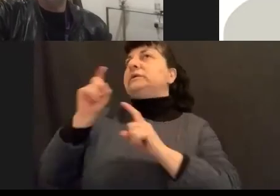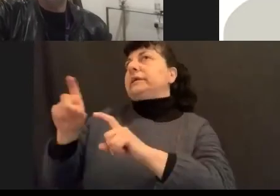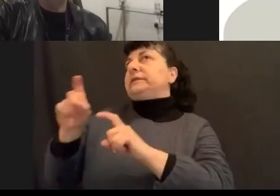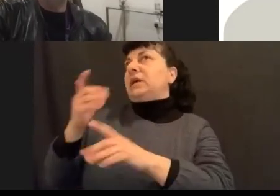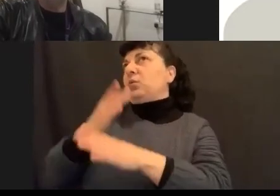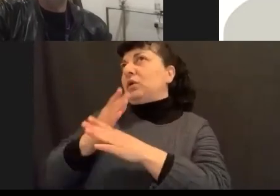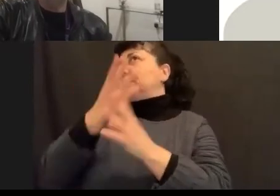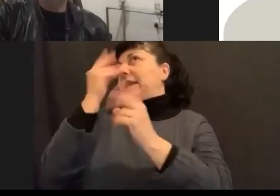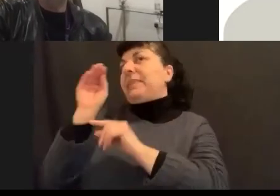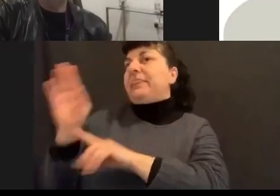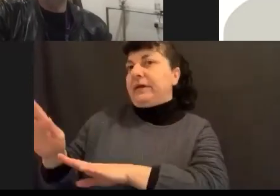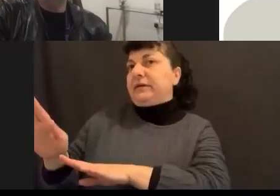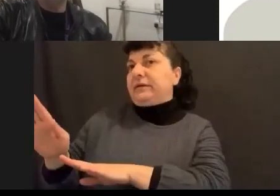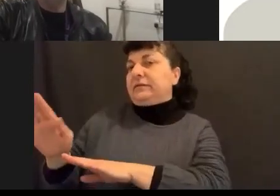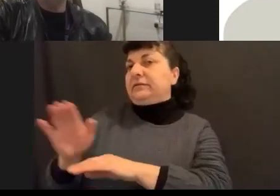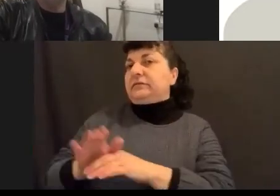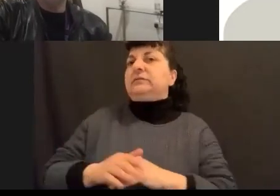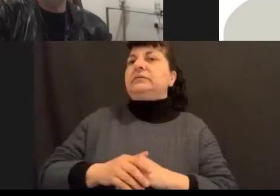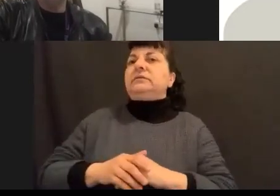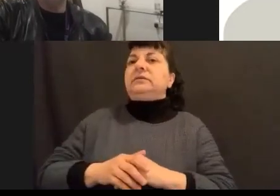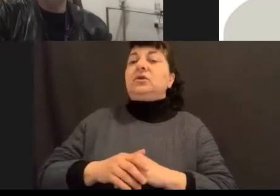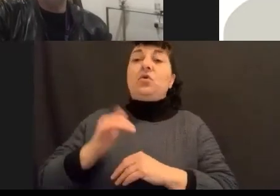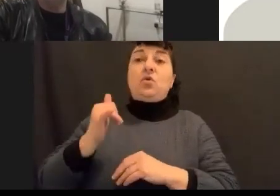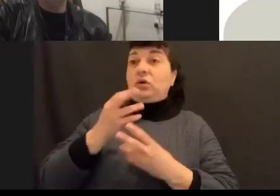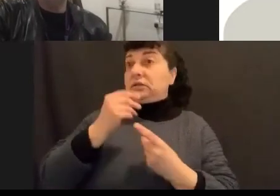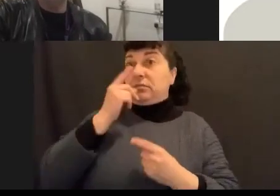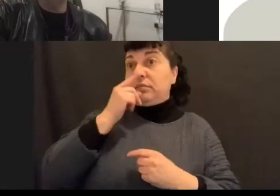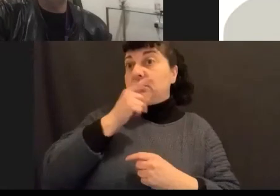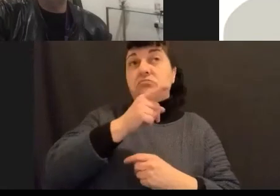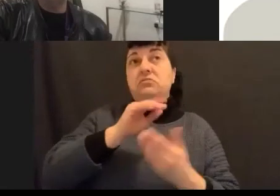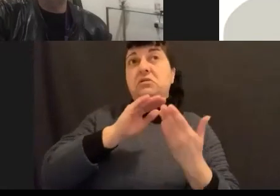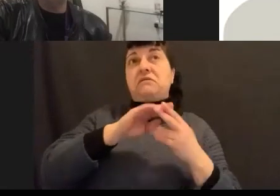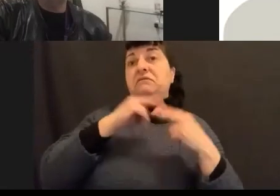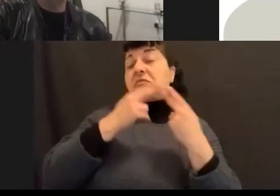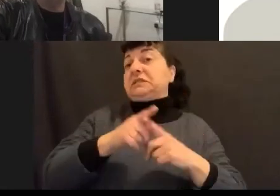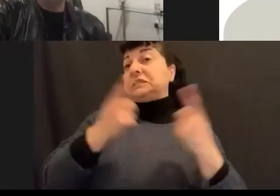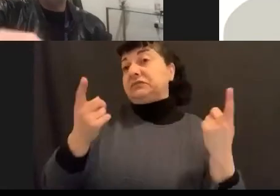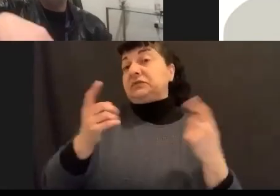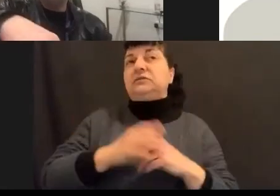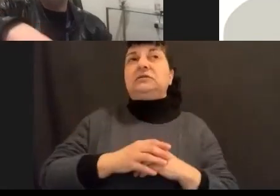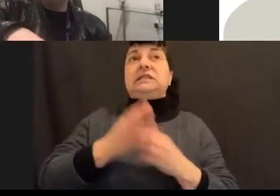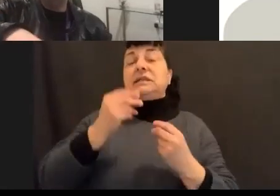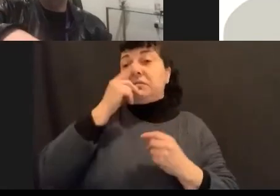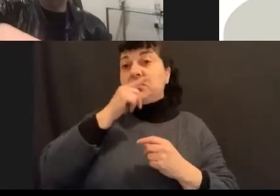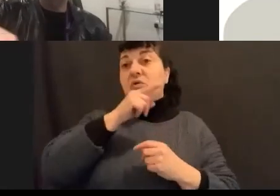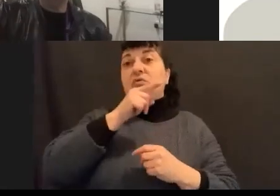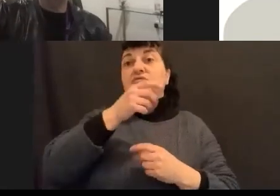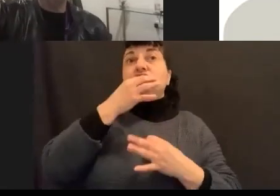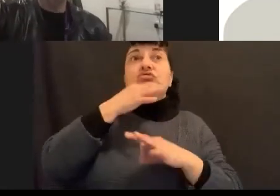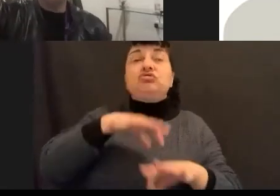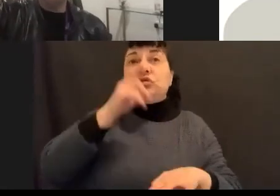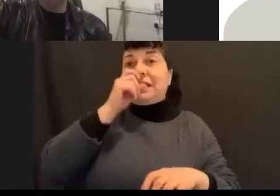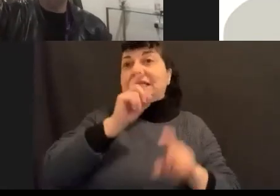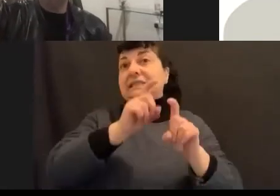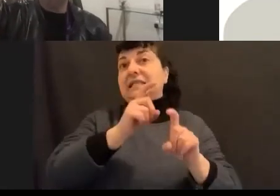or if they come from families that have with different parent arrangements, the children could go to